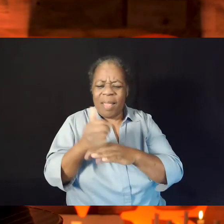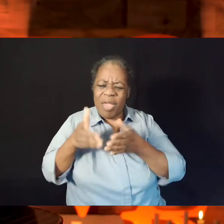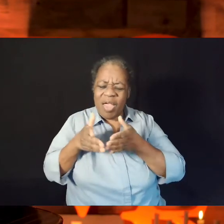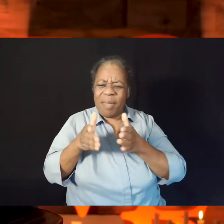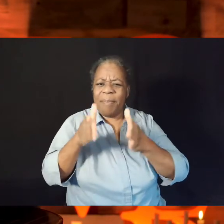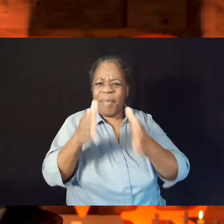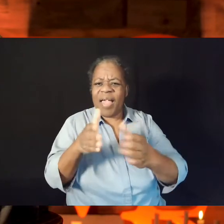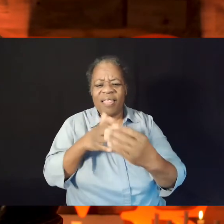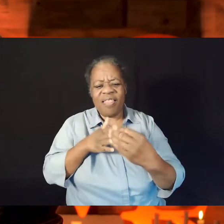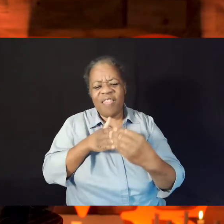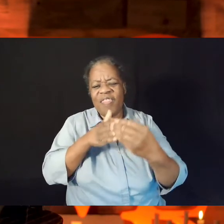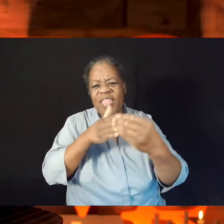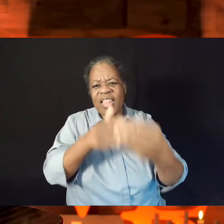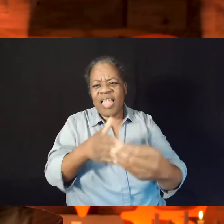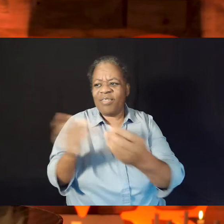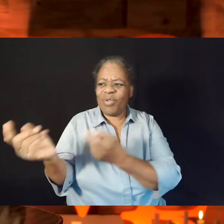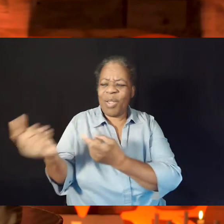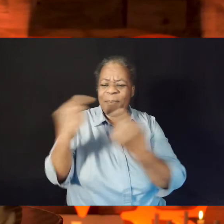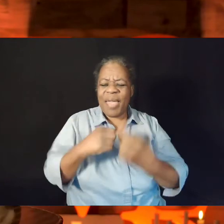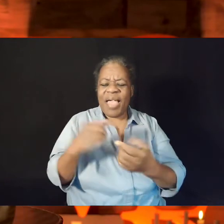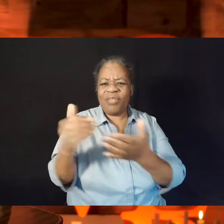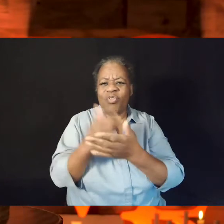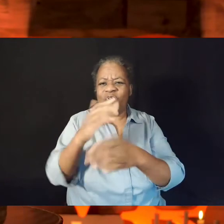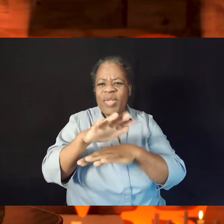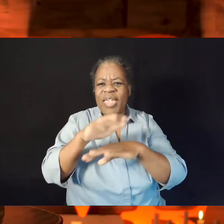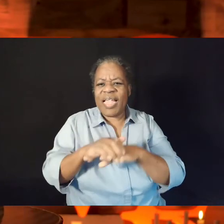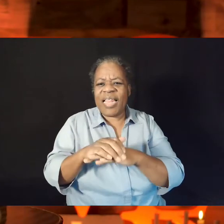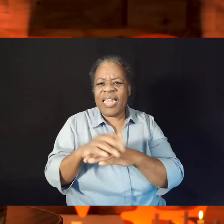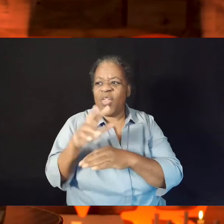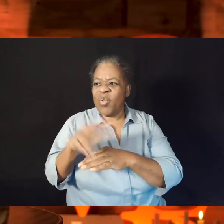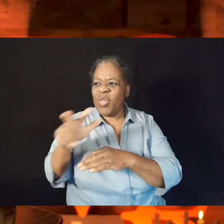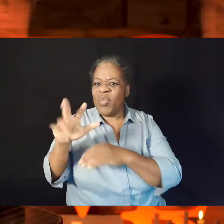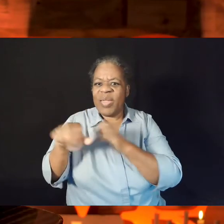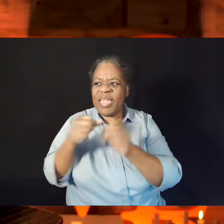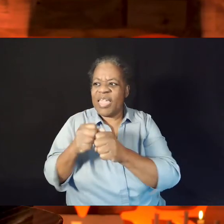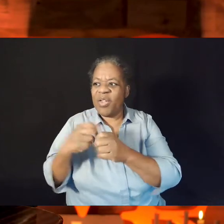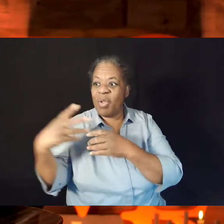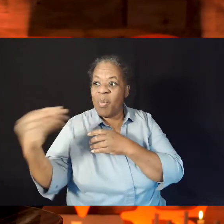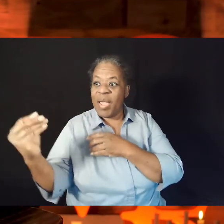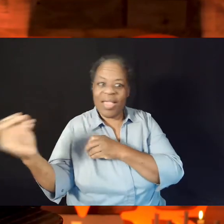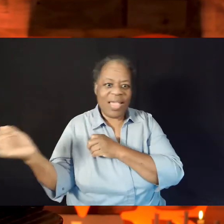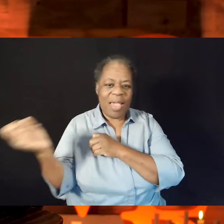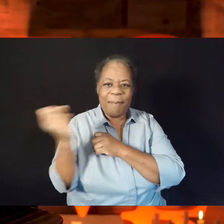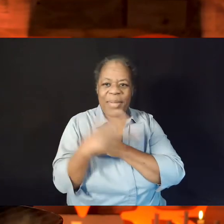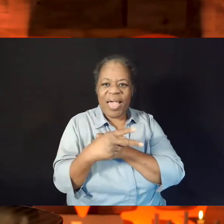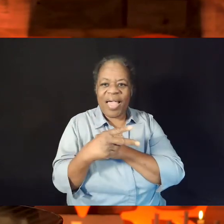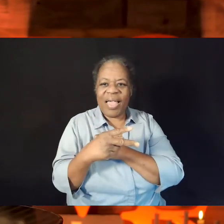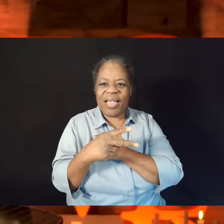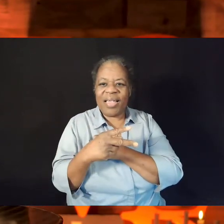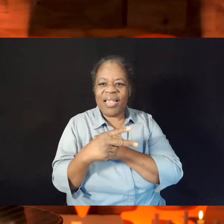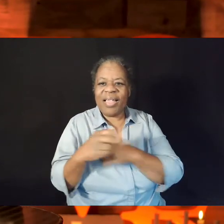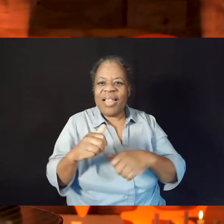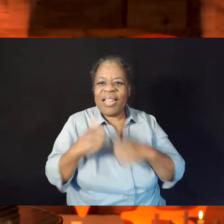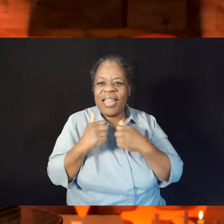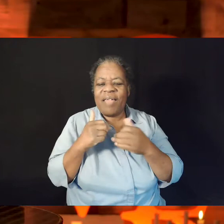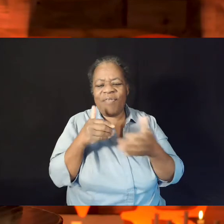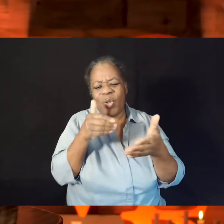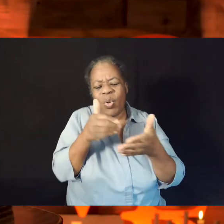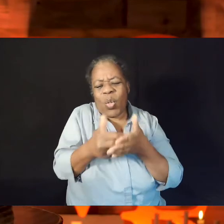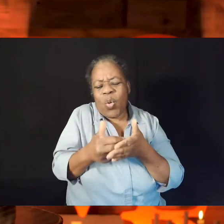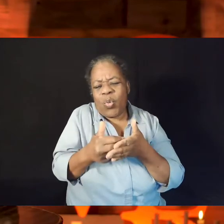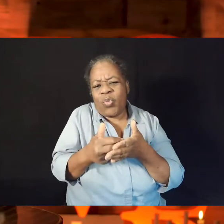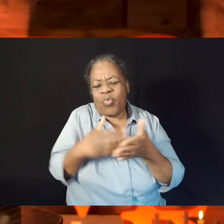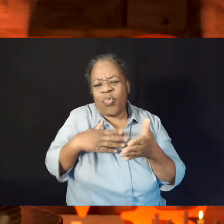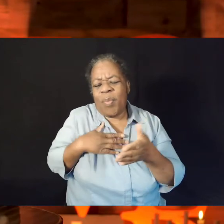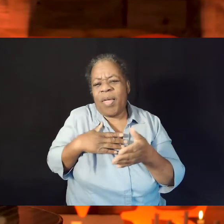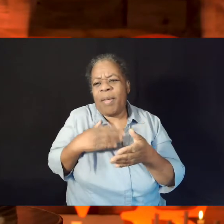led us back to live in New England after 33 years away, to live within 30 minutes of our 2 grown daughters, and here